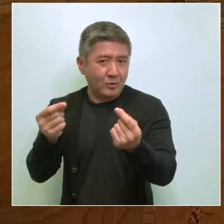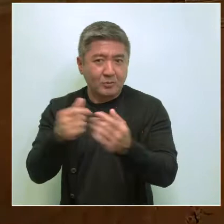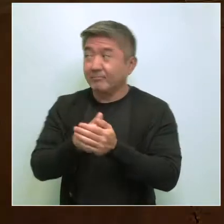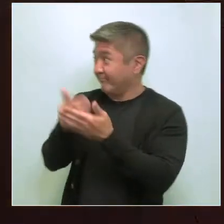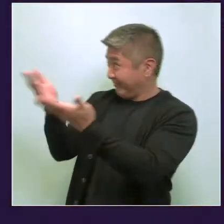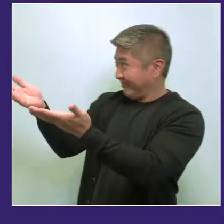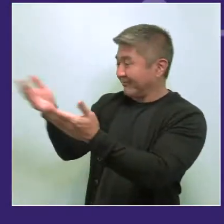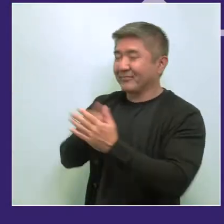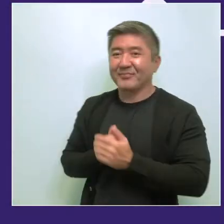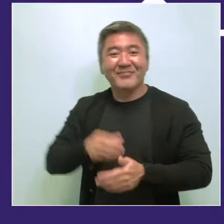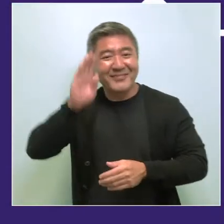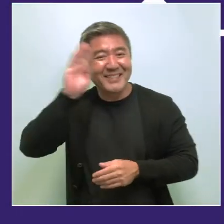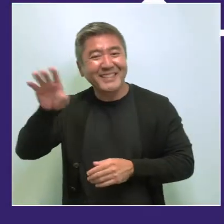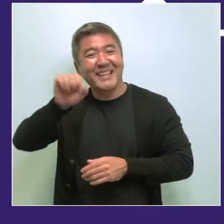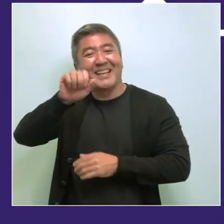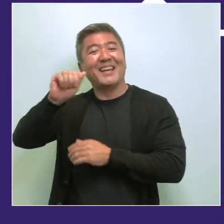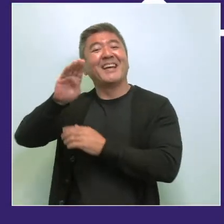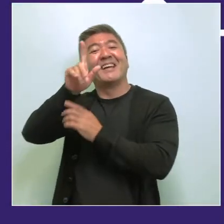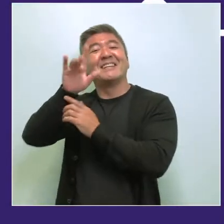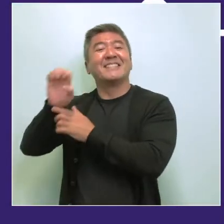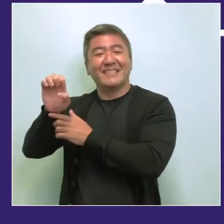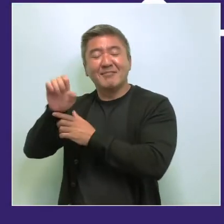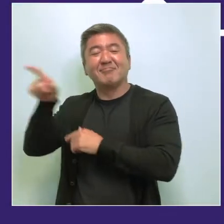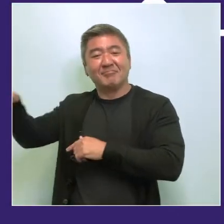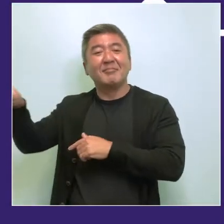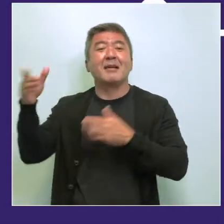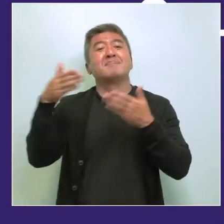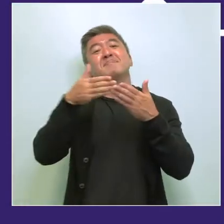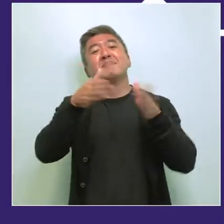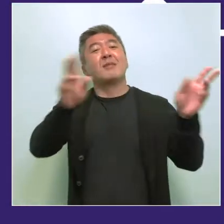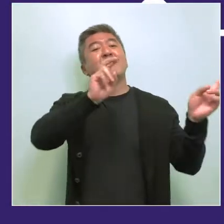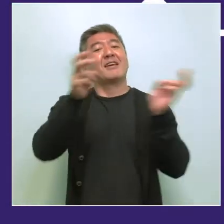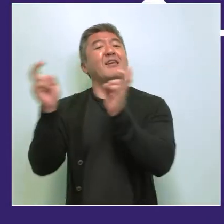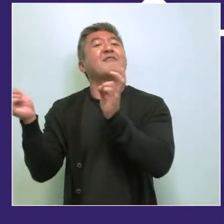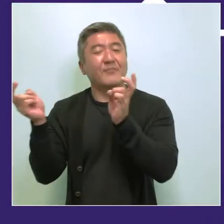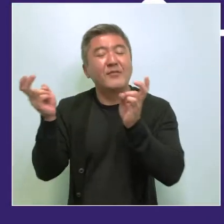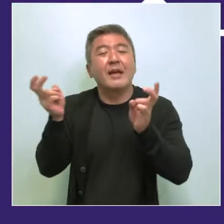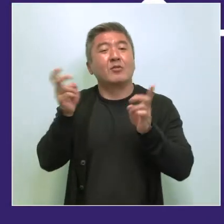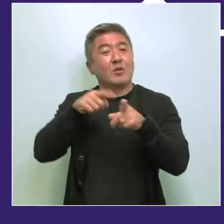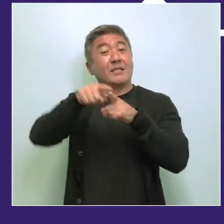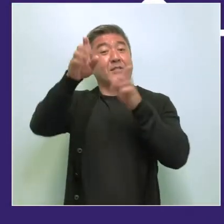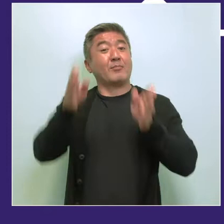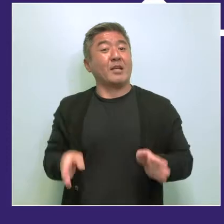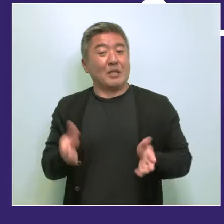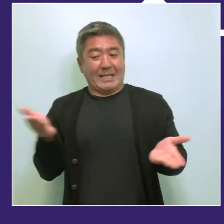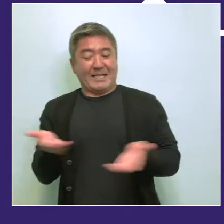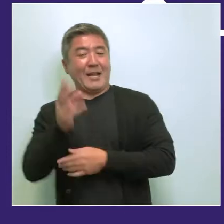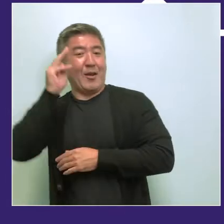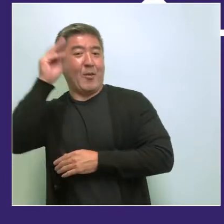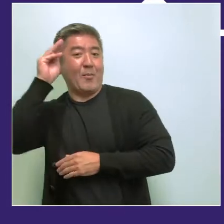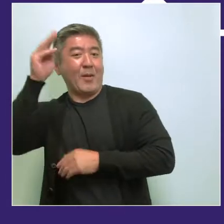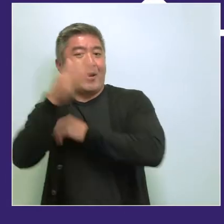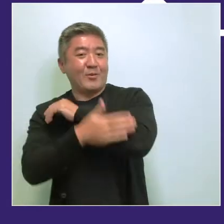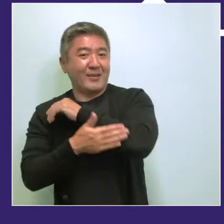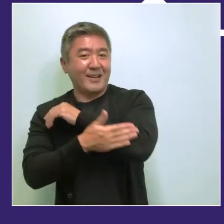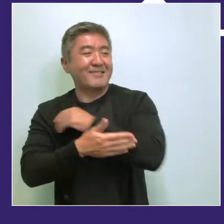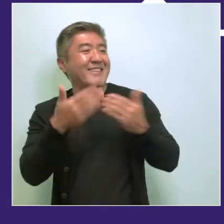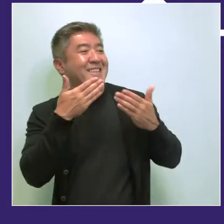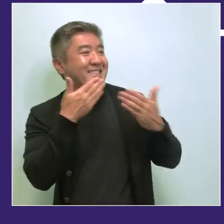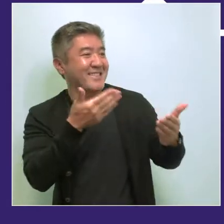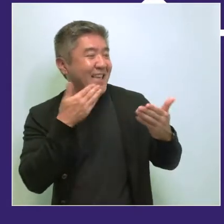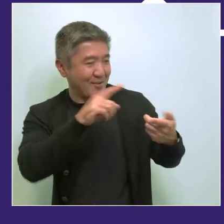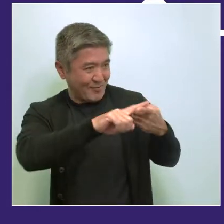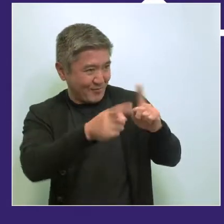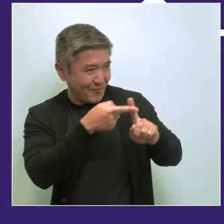Sable? Hi, I'm Sable Bisson, Public Affairs Specialist for Hawaiian Electric on Maui County. And thank you to our friends